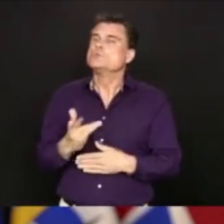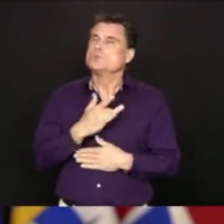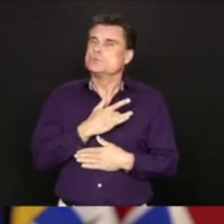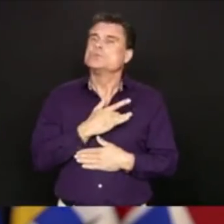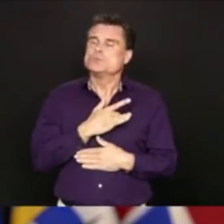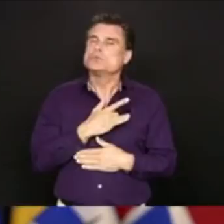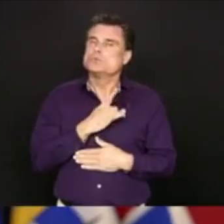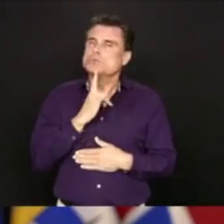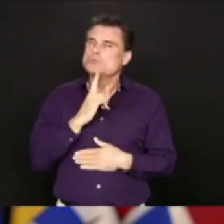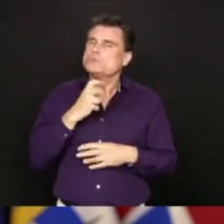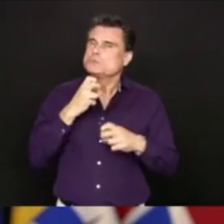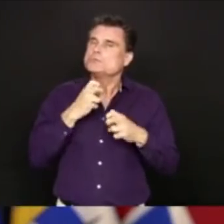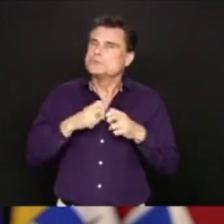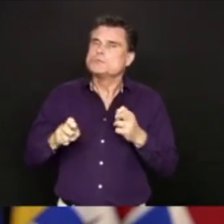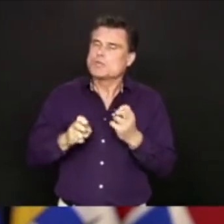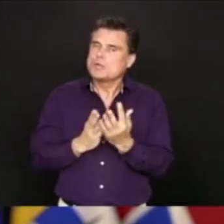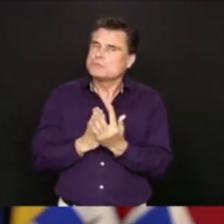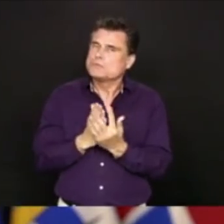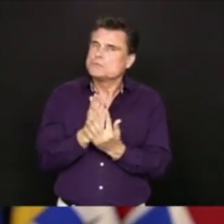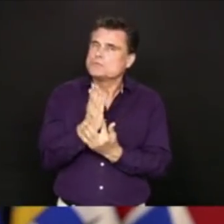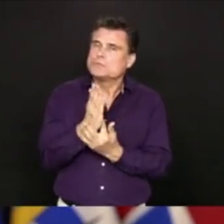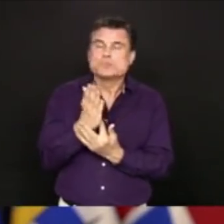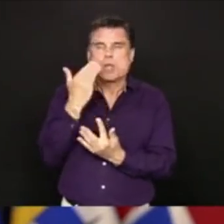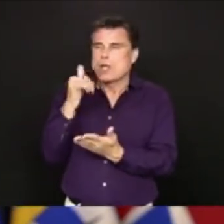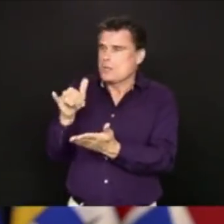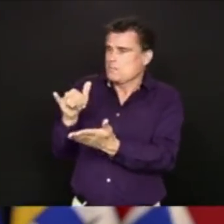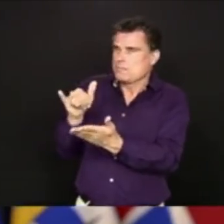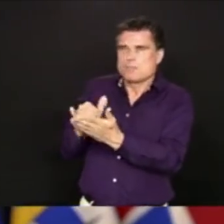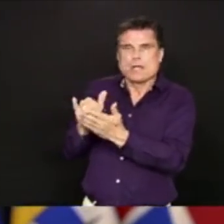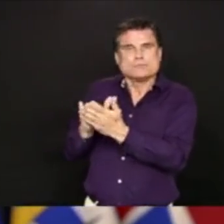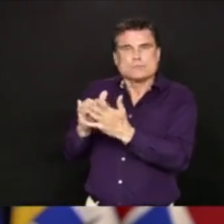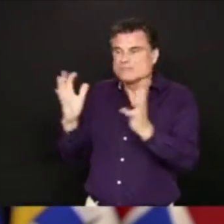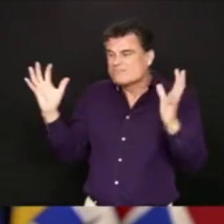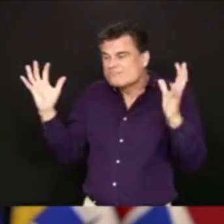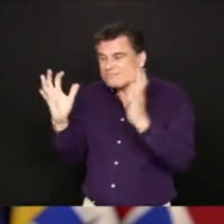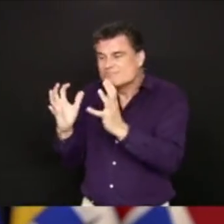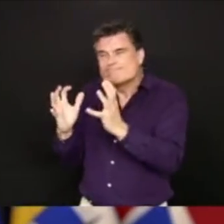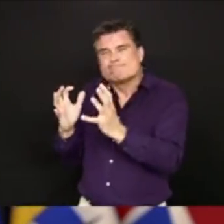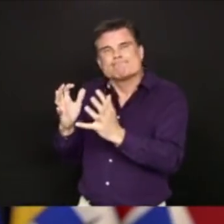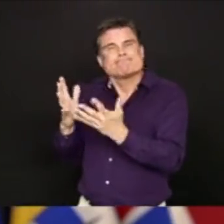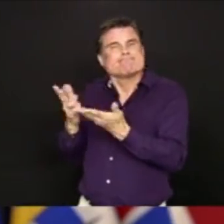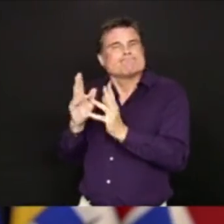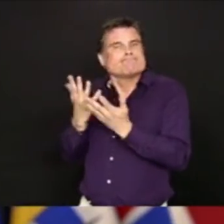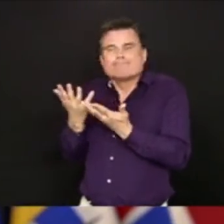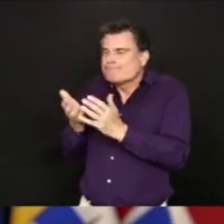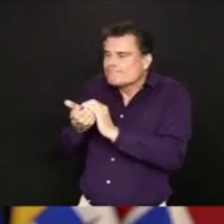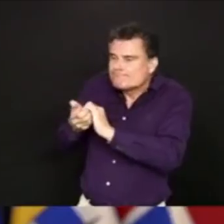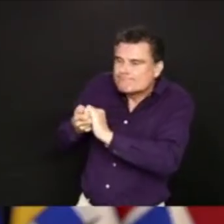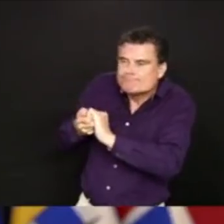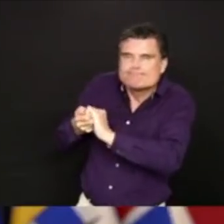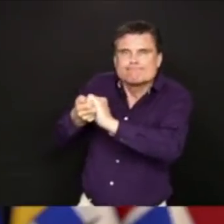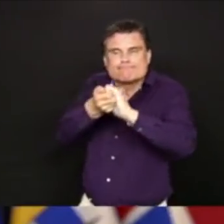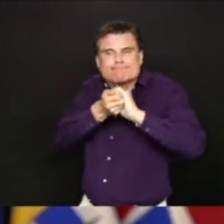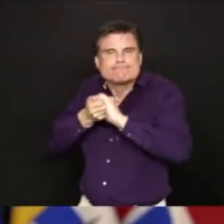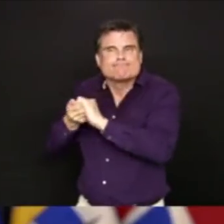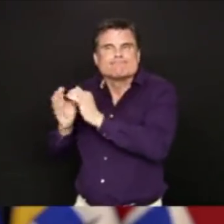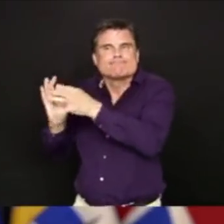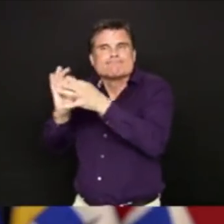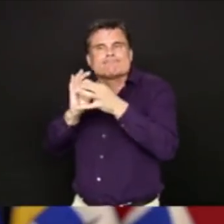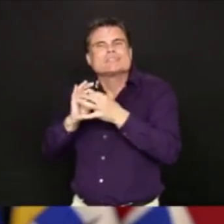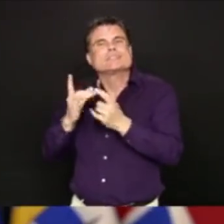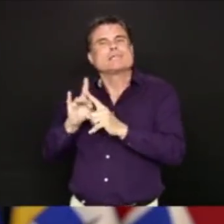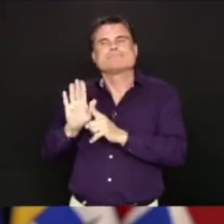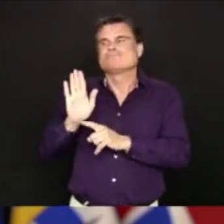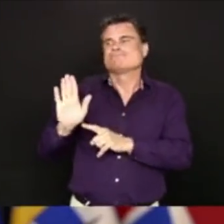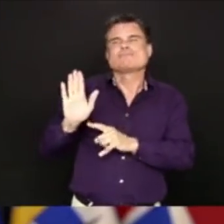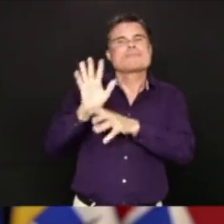that we would, to respect the customs that we have in communities at this time. And my